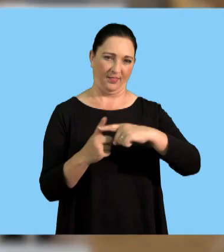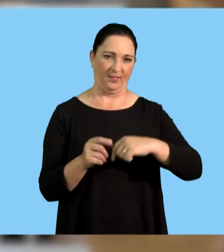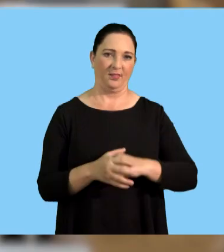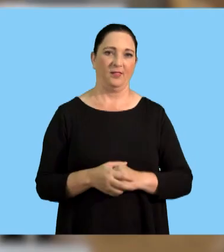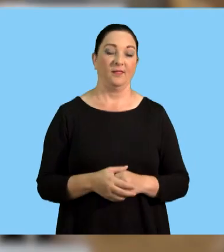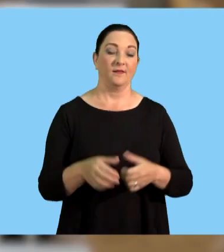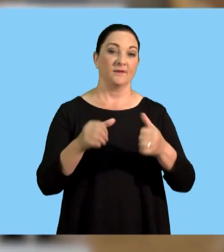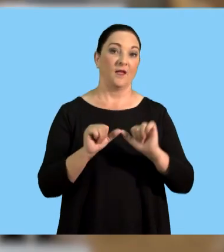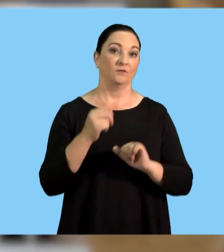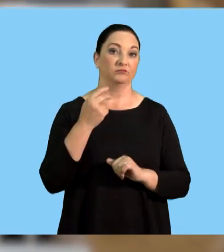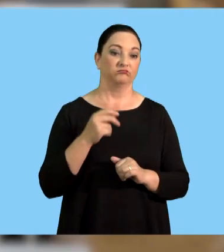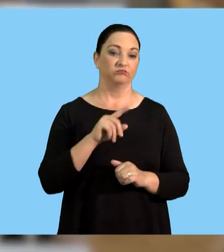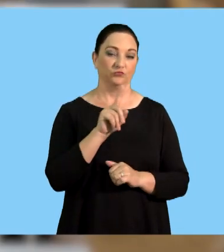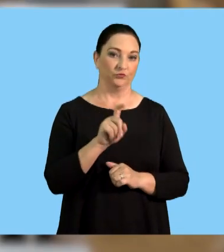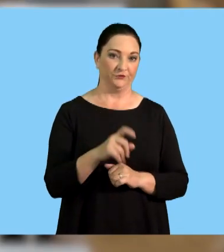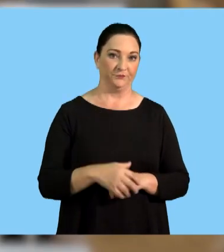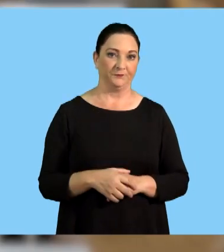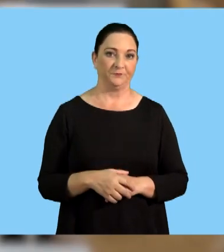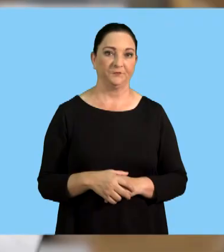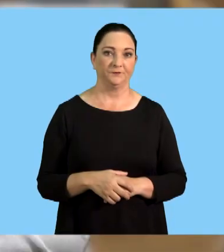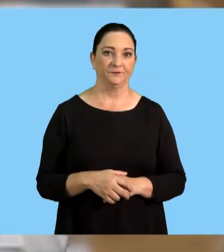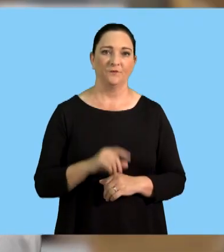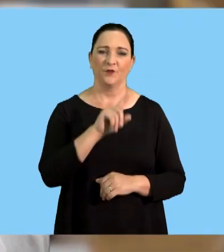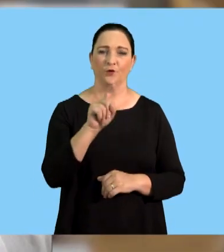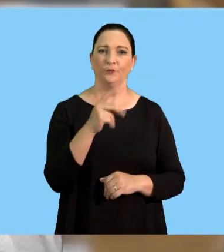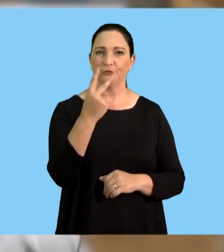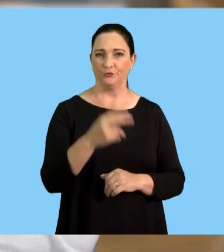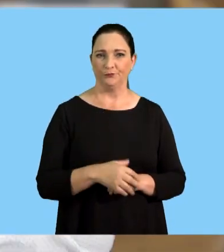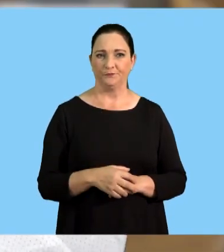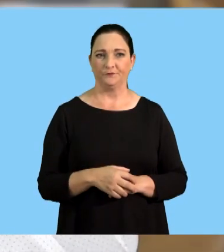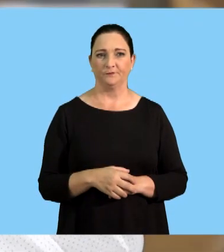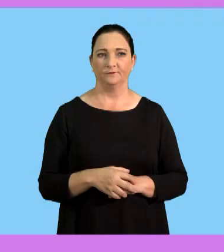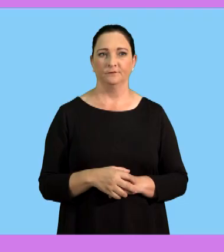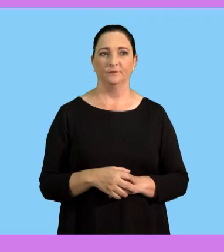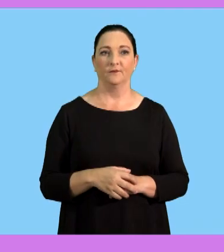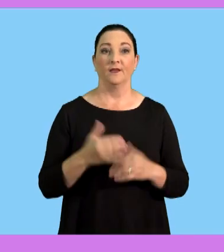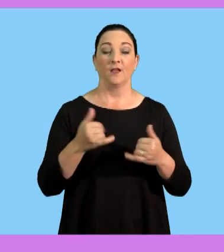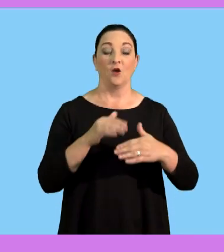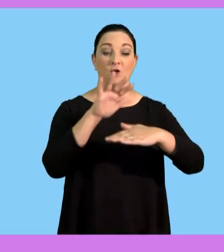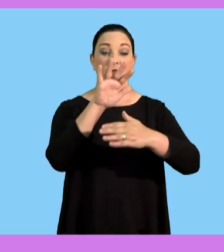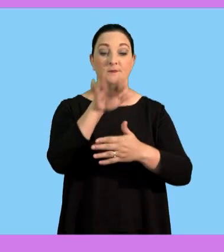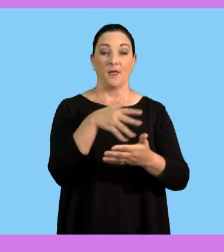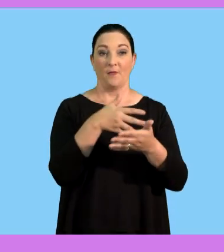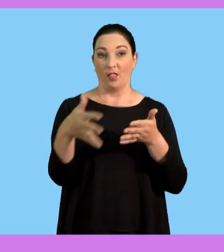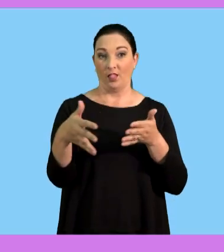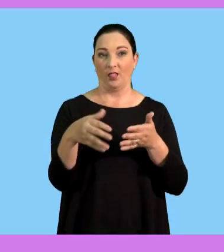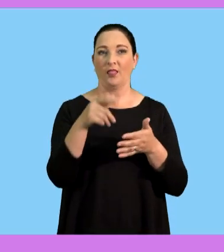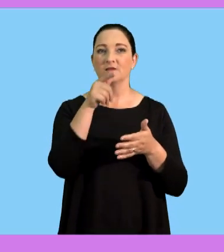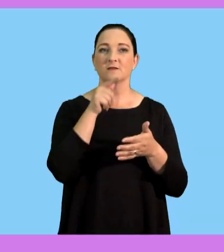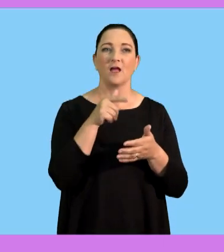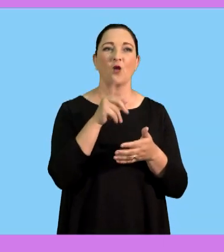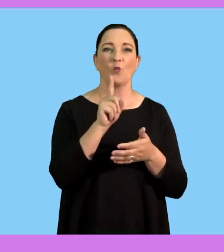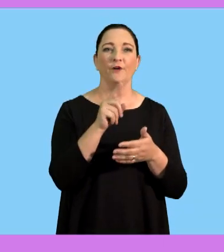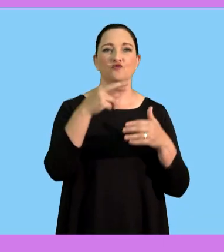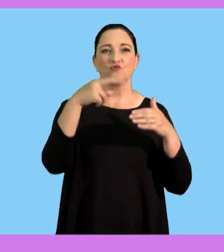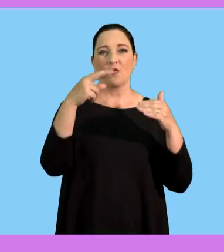scale. Let's look at our next question. Question number 2. I'm saying the table below gives the result